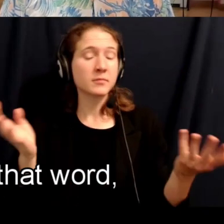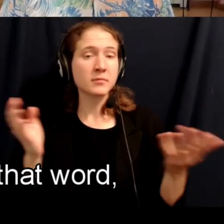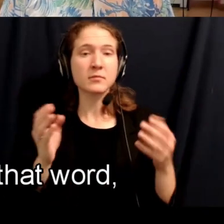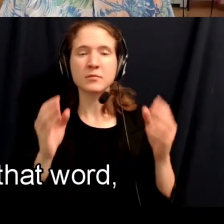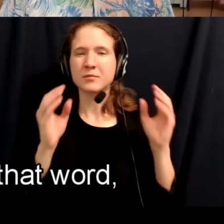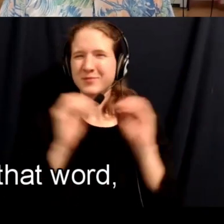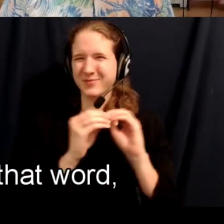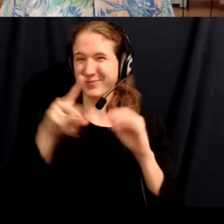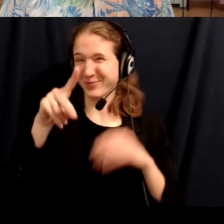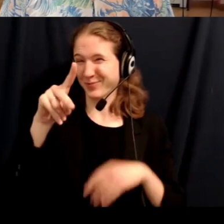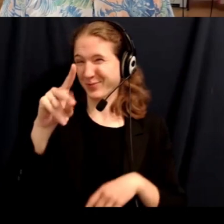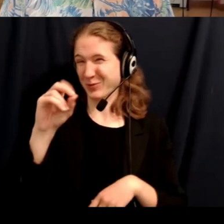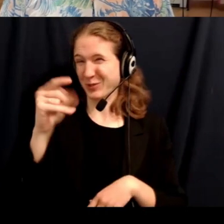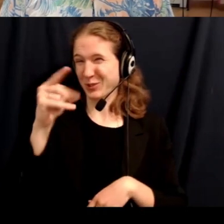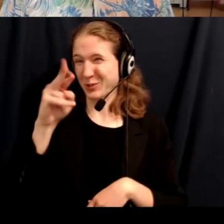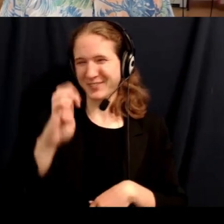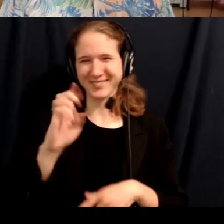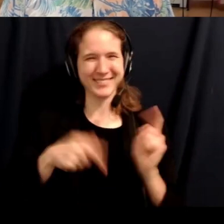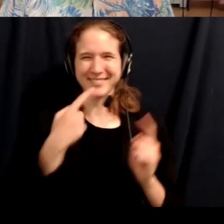portraiture, oh my gosh, I can't say that word.